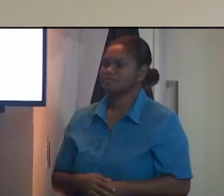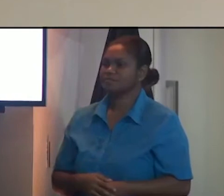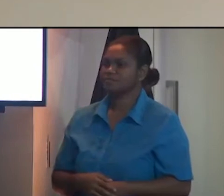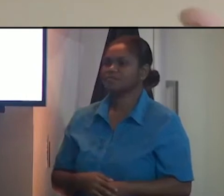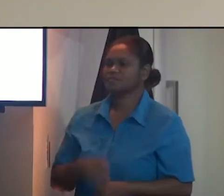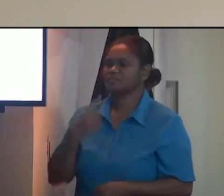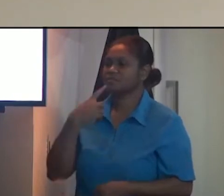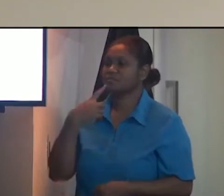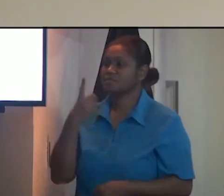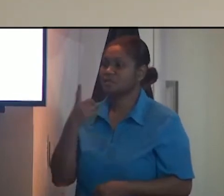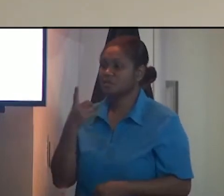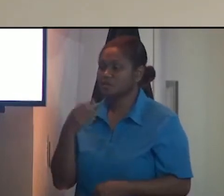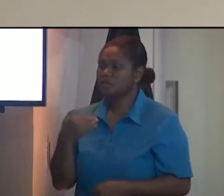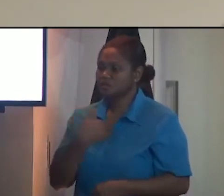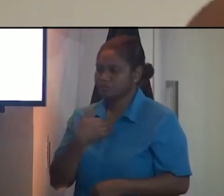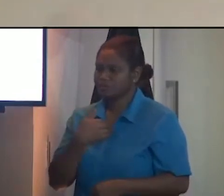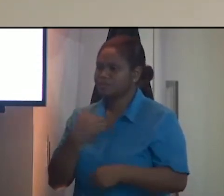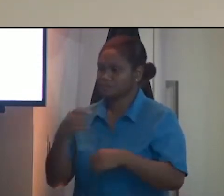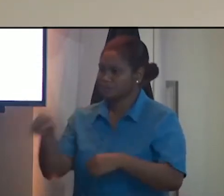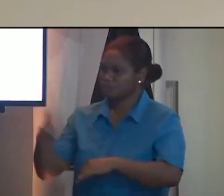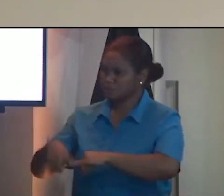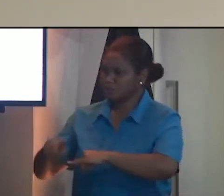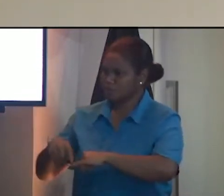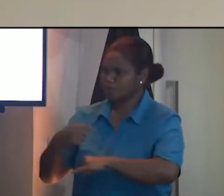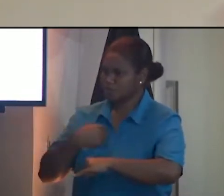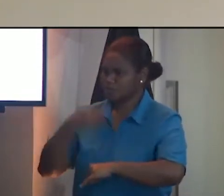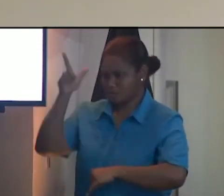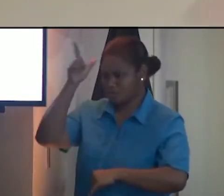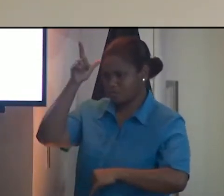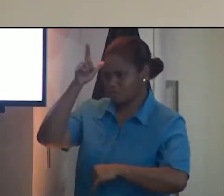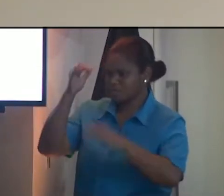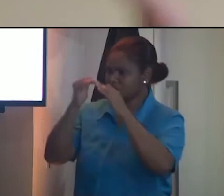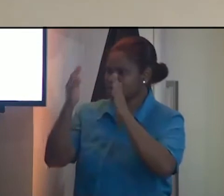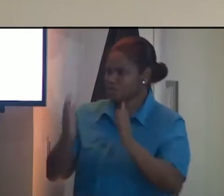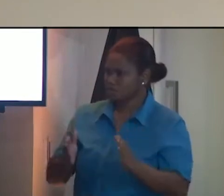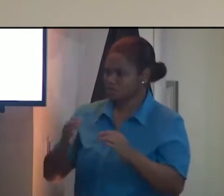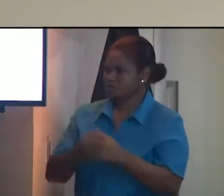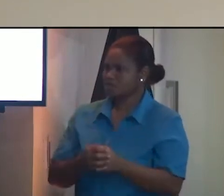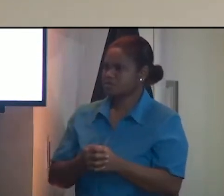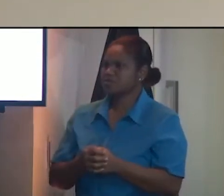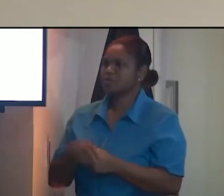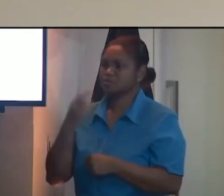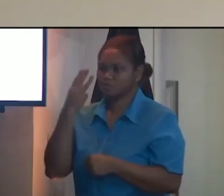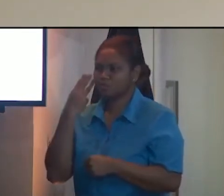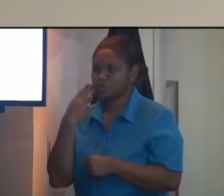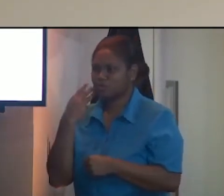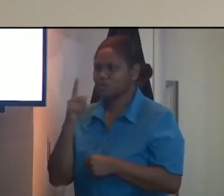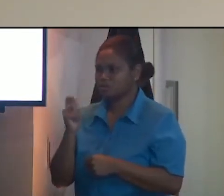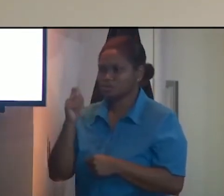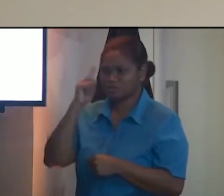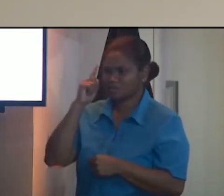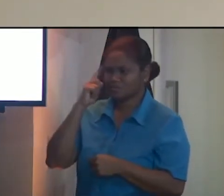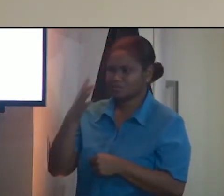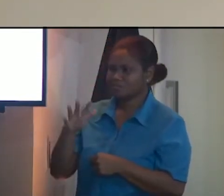will vote for me because my papa blood is black house now. Me talk like my vote for me. So women are also being influenced, and then the security reason